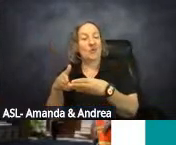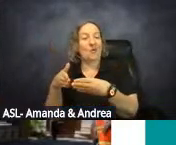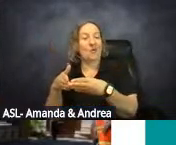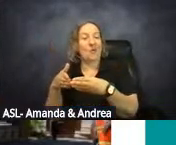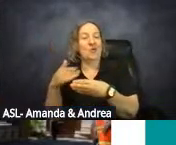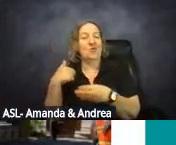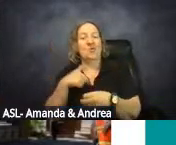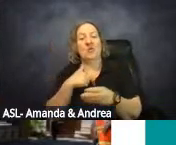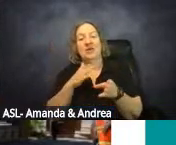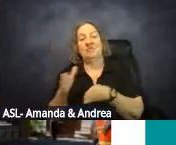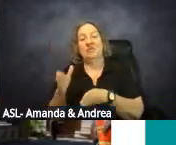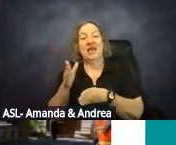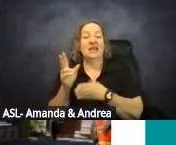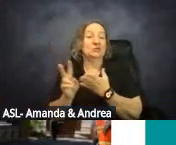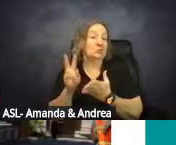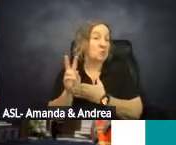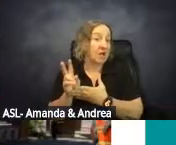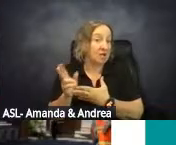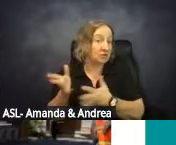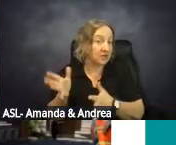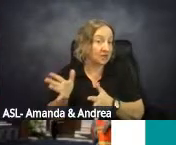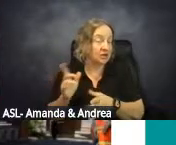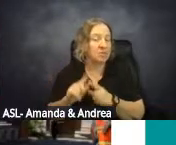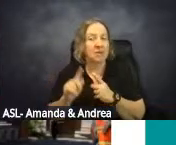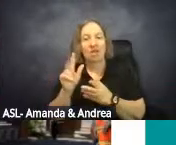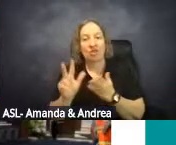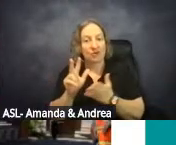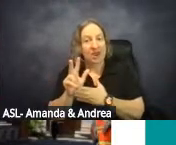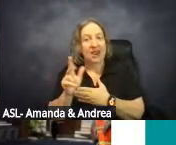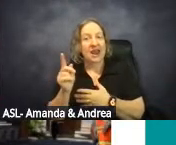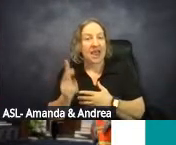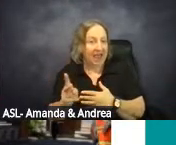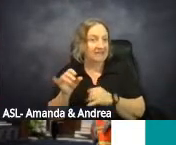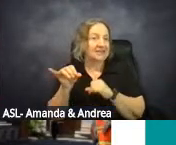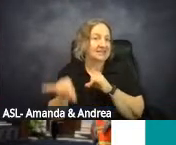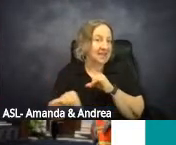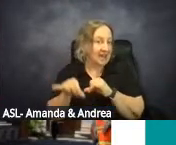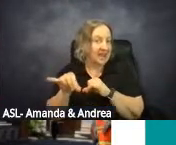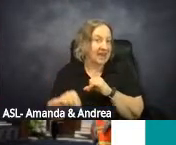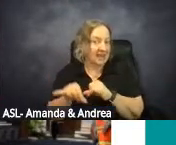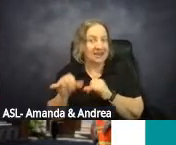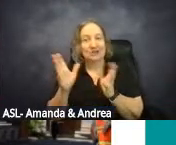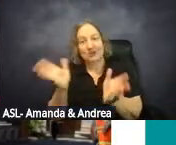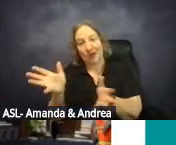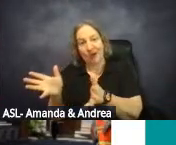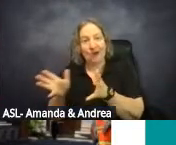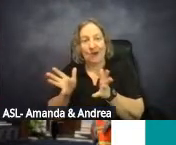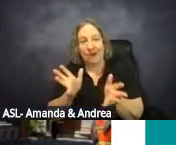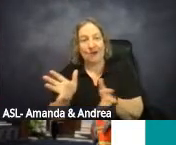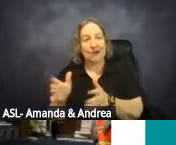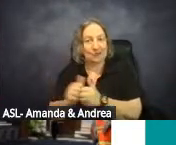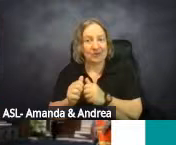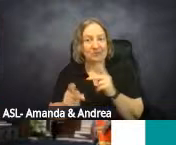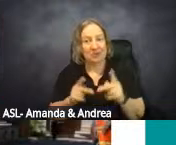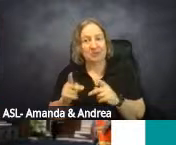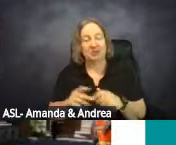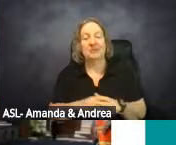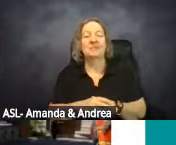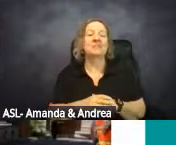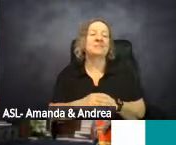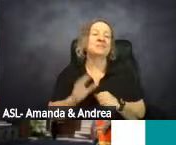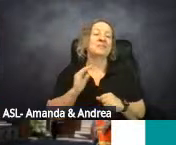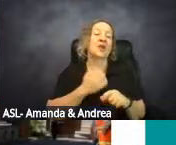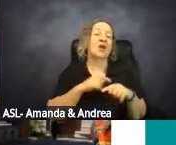be out there for 2 hours. We were there for 3.5, talking to folks. So our team, I